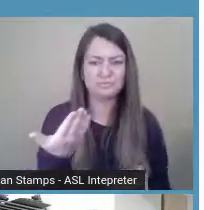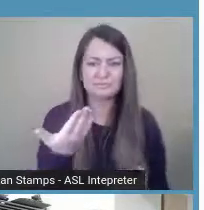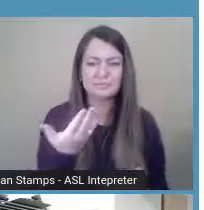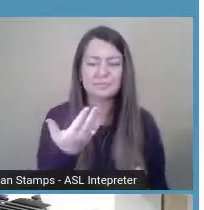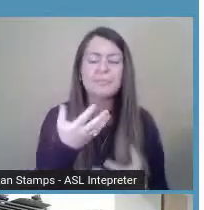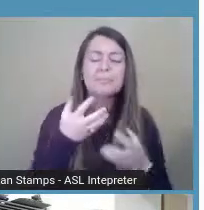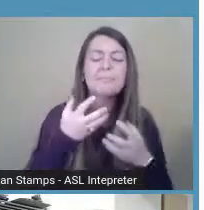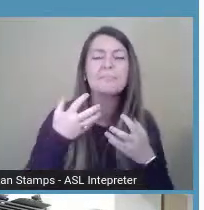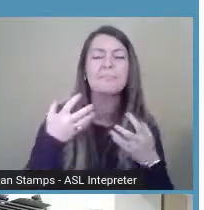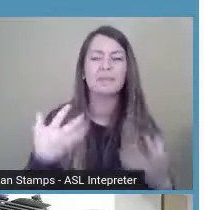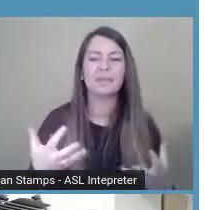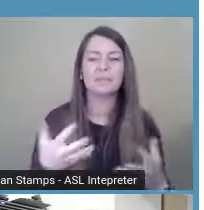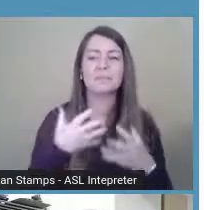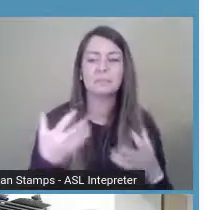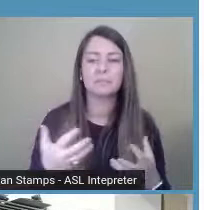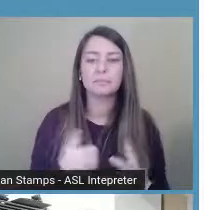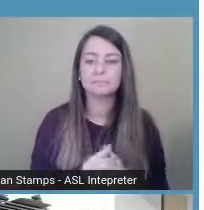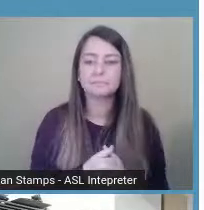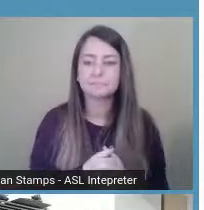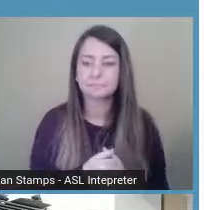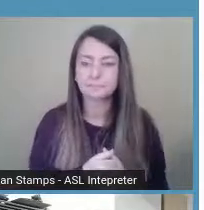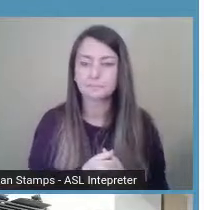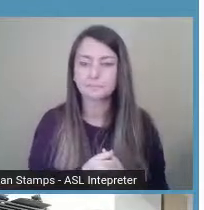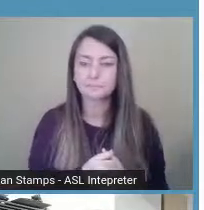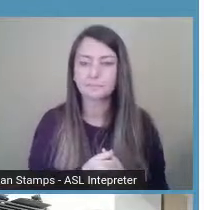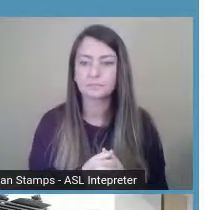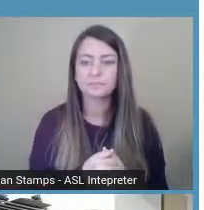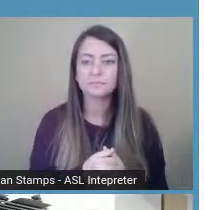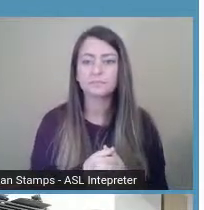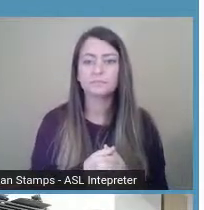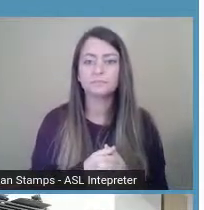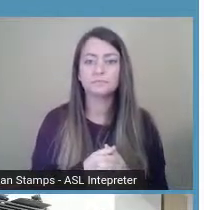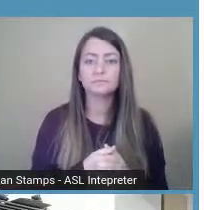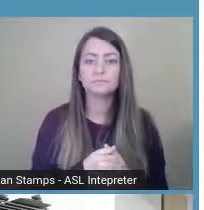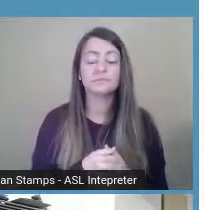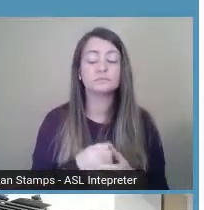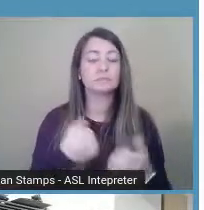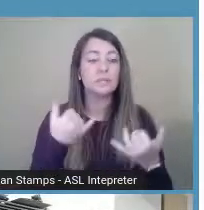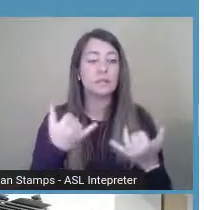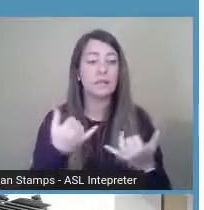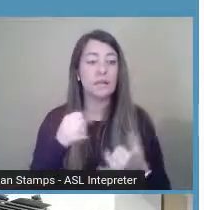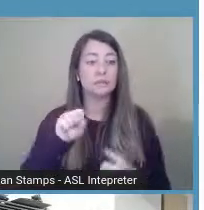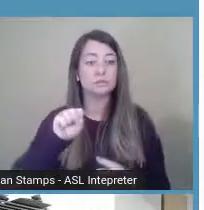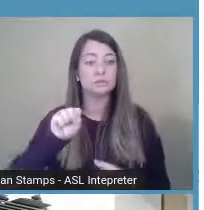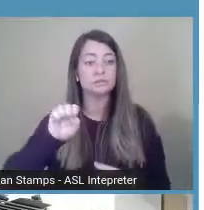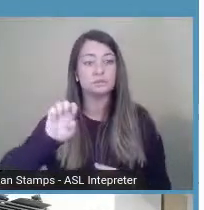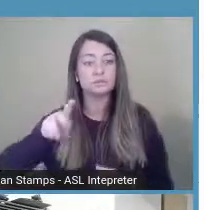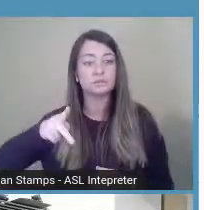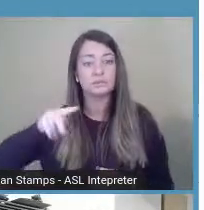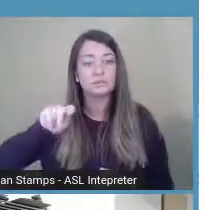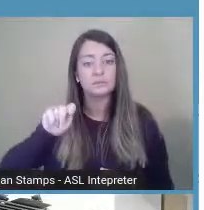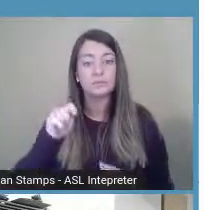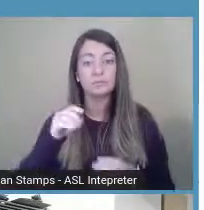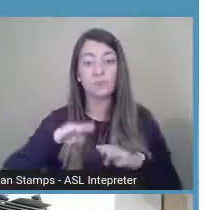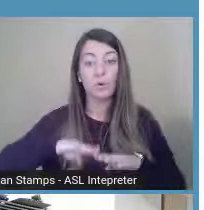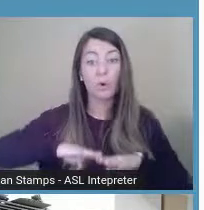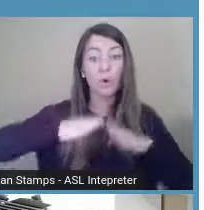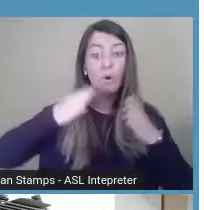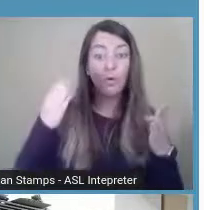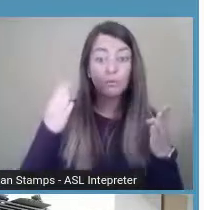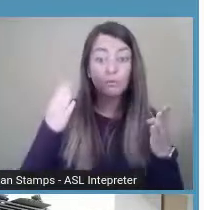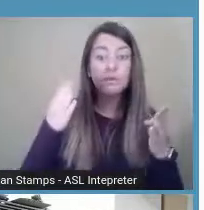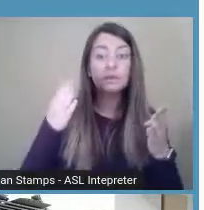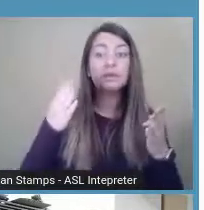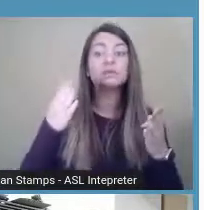own craft night. Since we reopened in September, staff has looked for ways to hybridize Third Thursdays in order